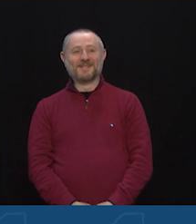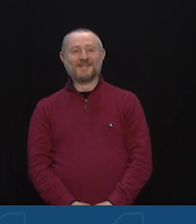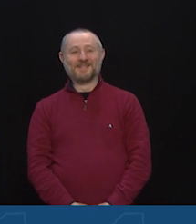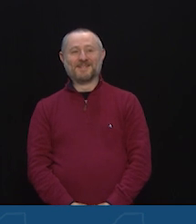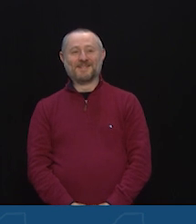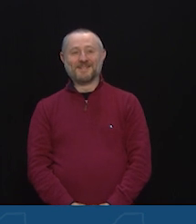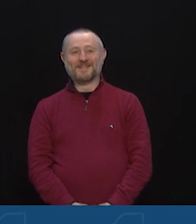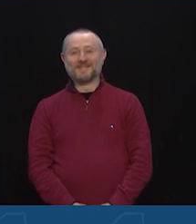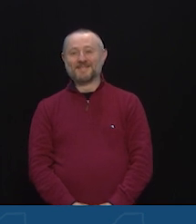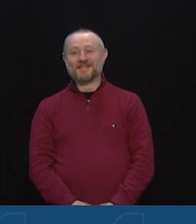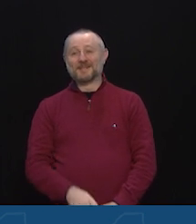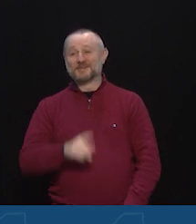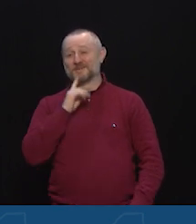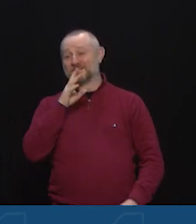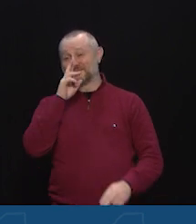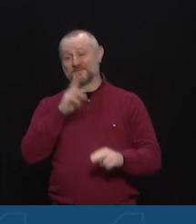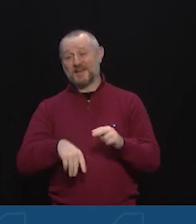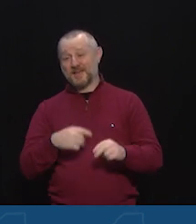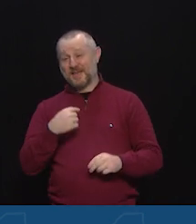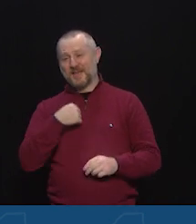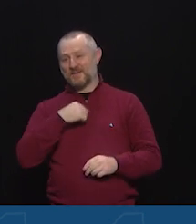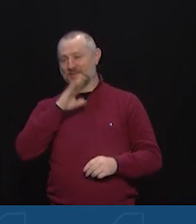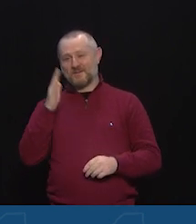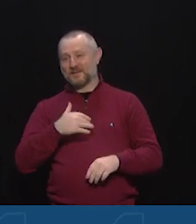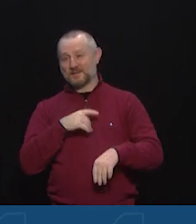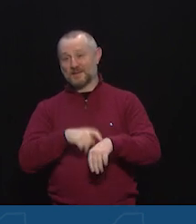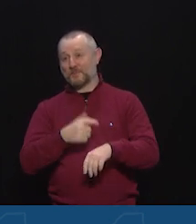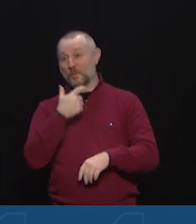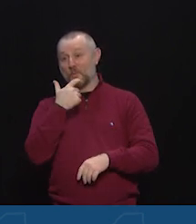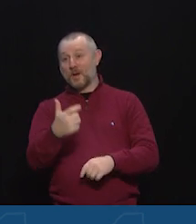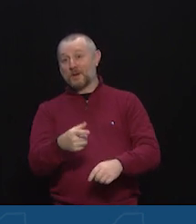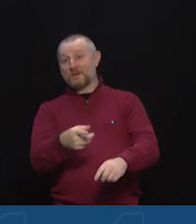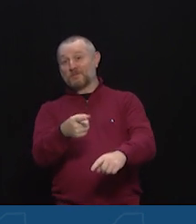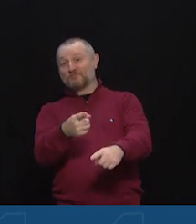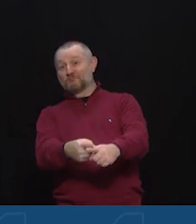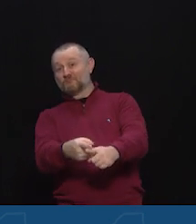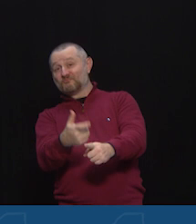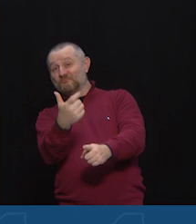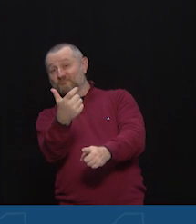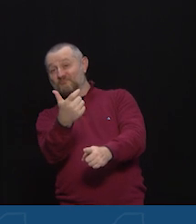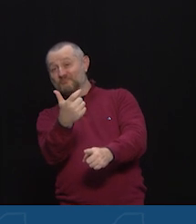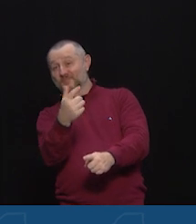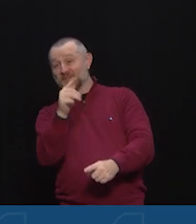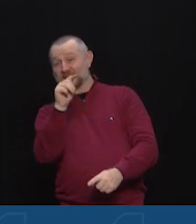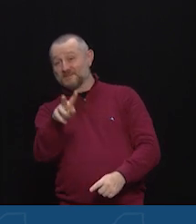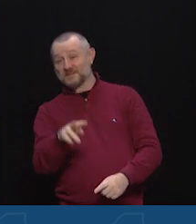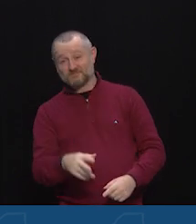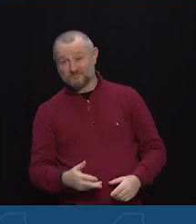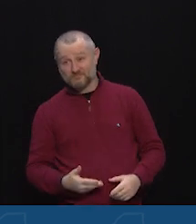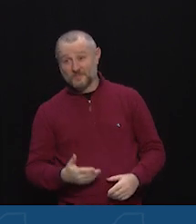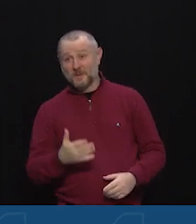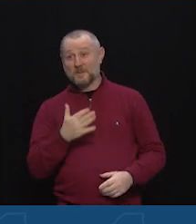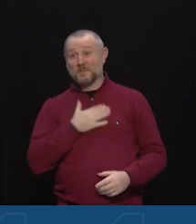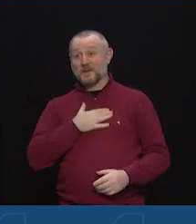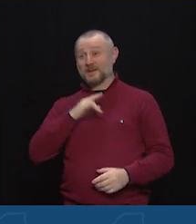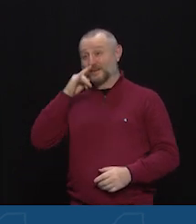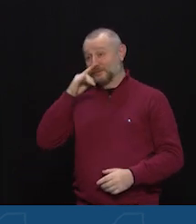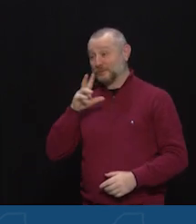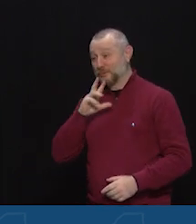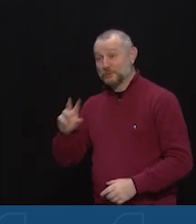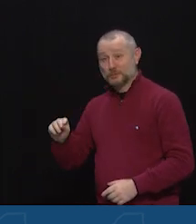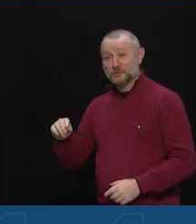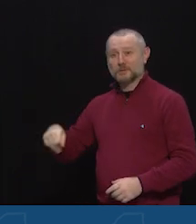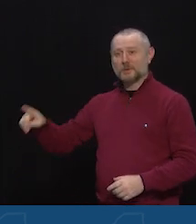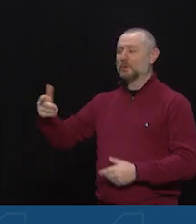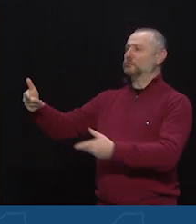fun experience. I mean, I never had time my entire life to sit and watch, like over a series. So my 30-something-year-old kids are always recommending shows, so